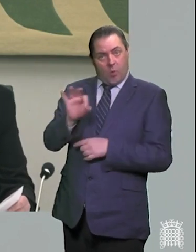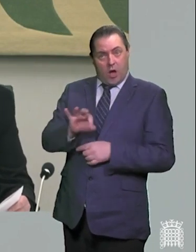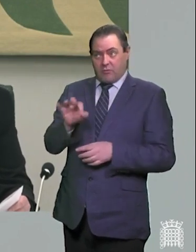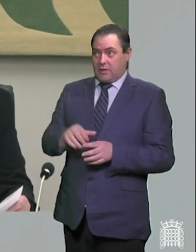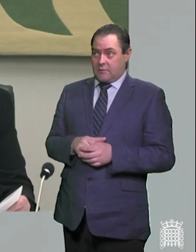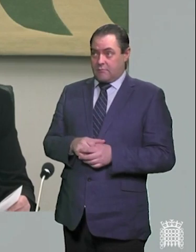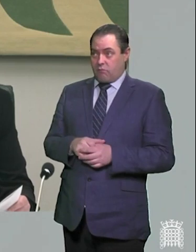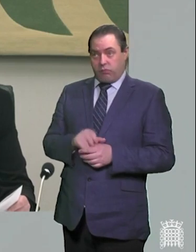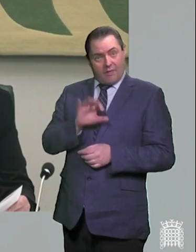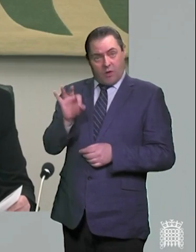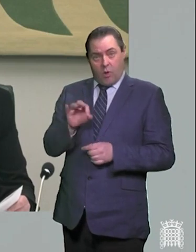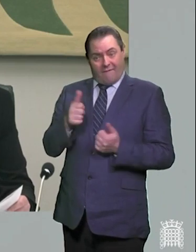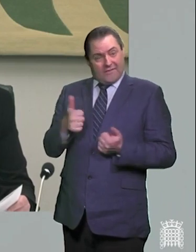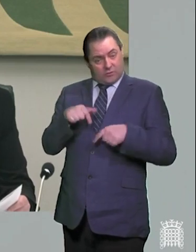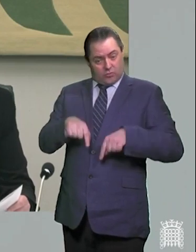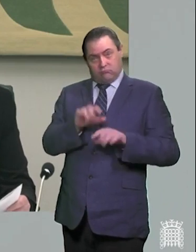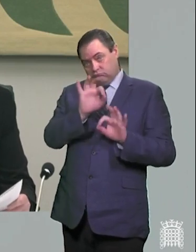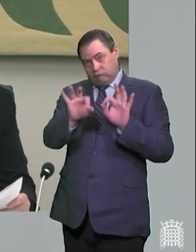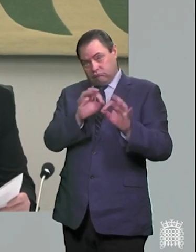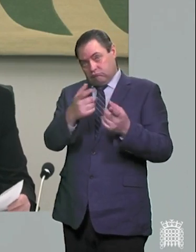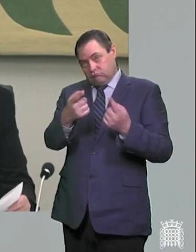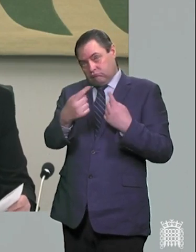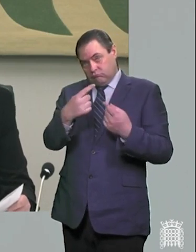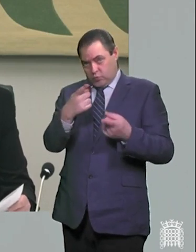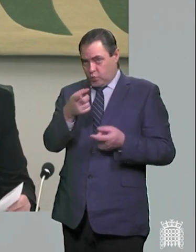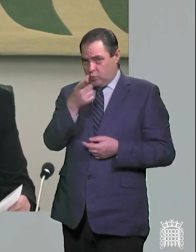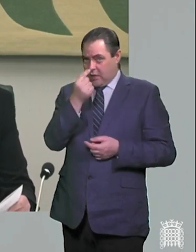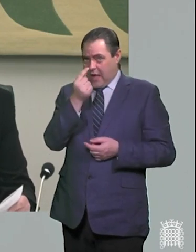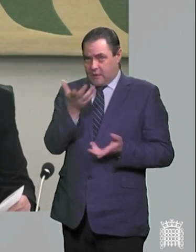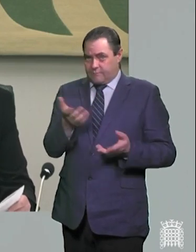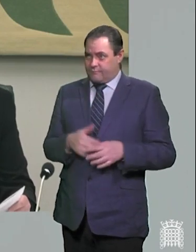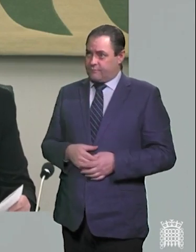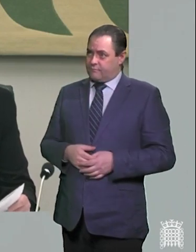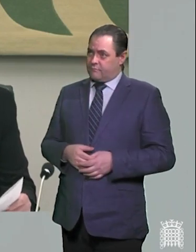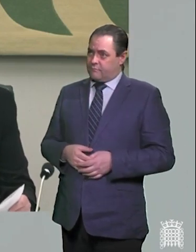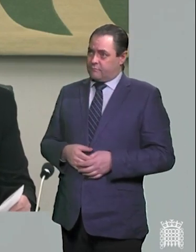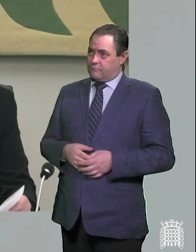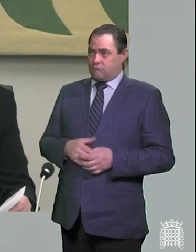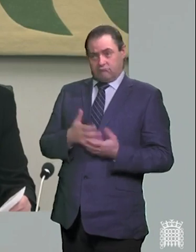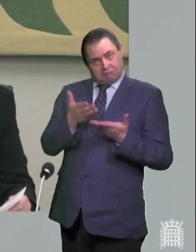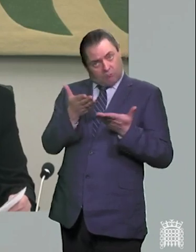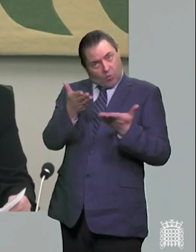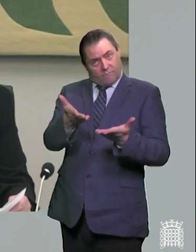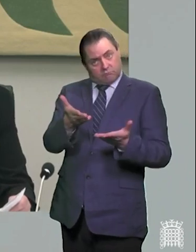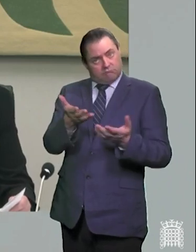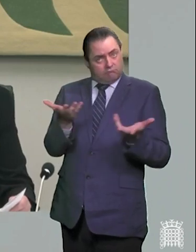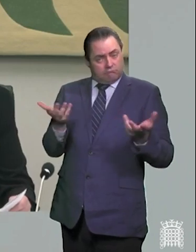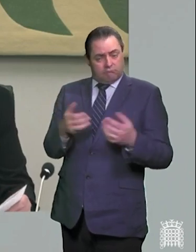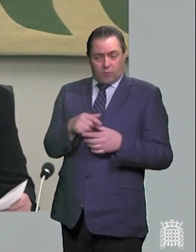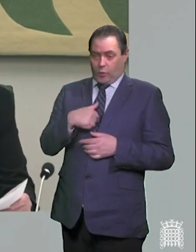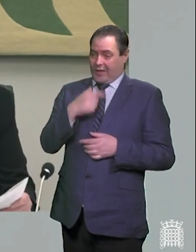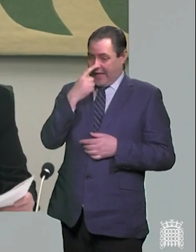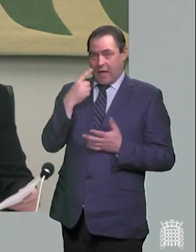the inquiry doesn't finish with this oral evidence session. You are perfectly at liberty to do that, and I would invite you to do that, and we